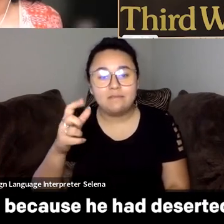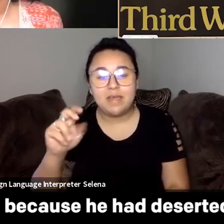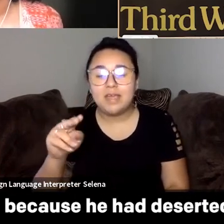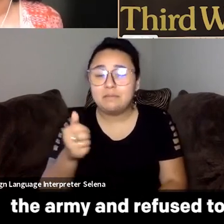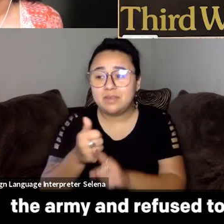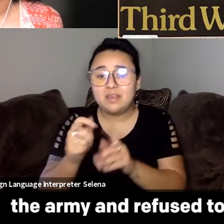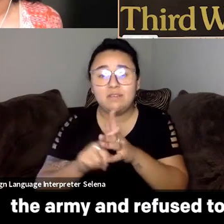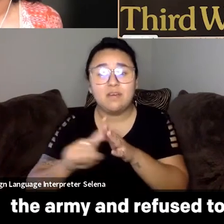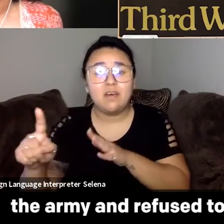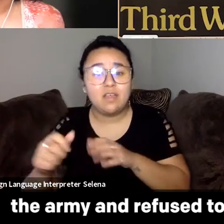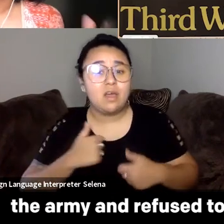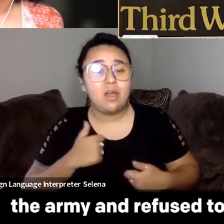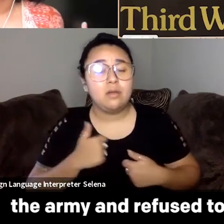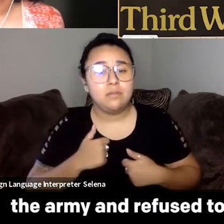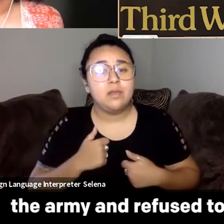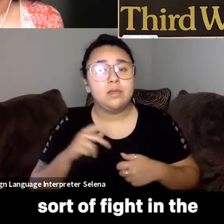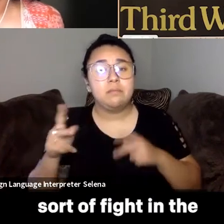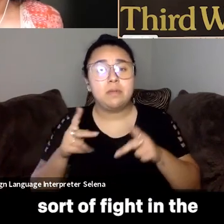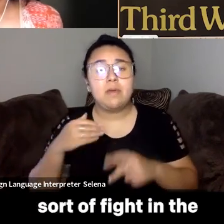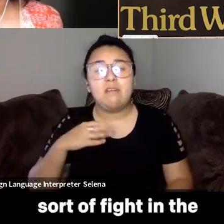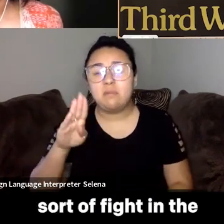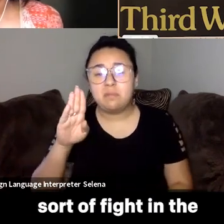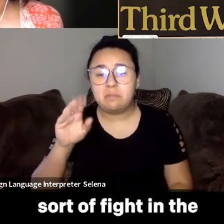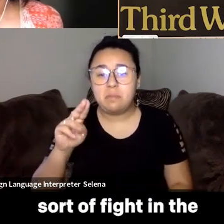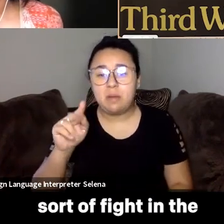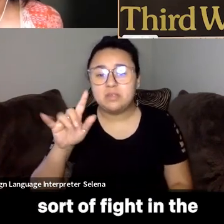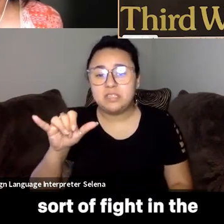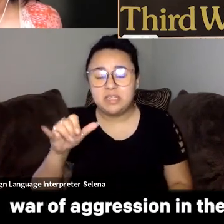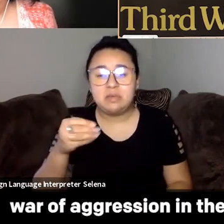deserted the army and refused to sort of fight